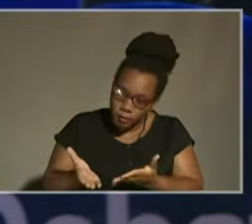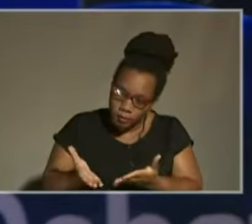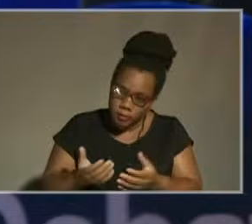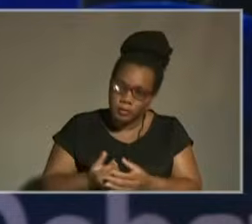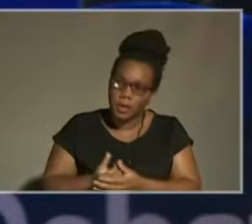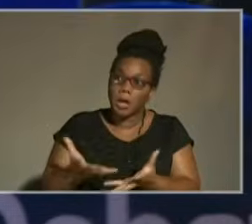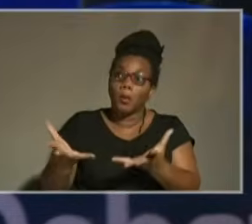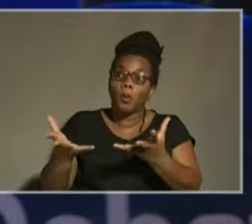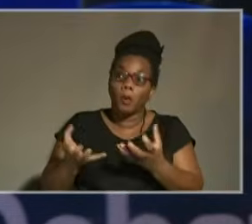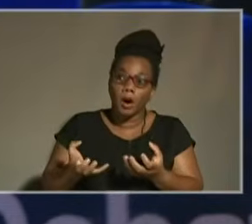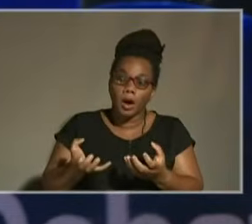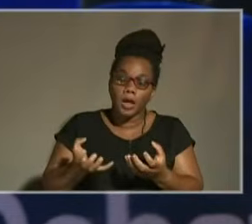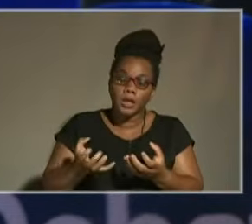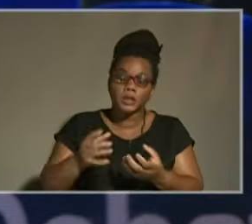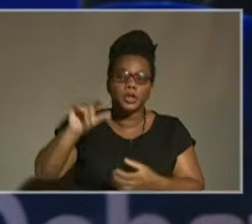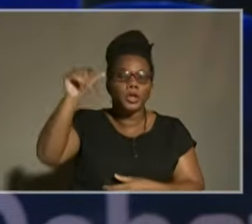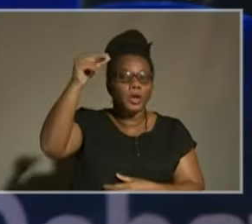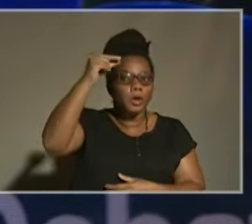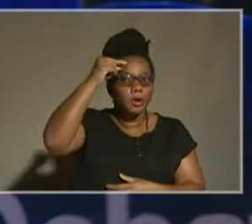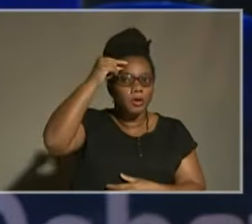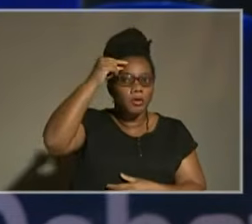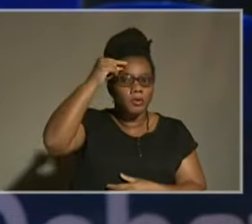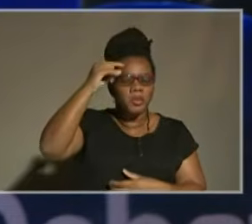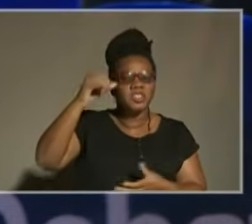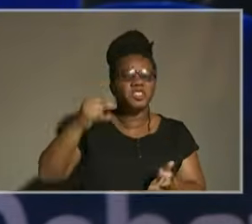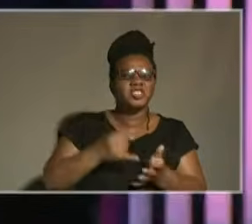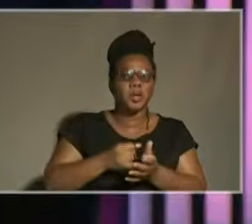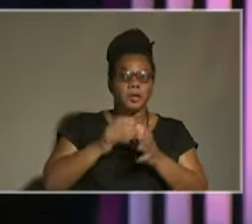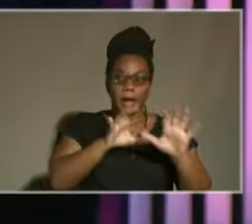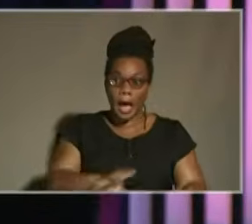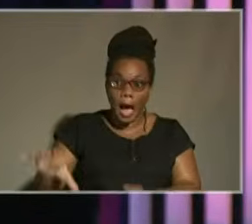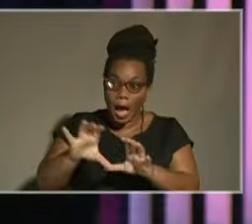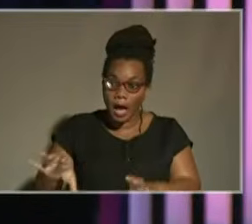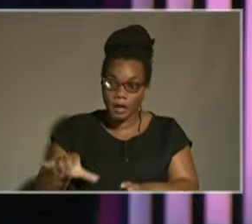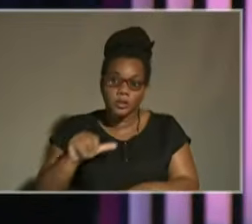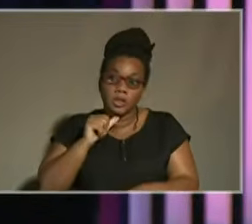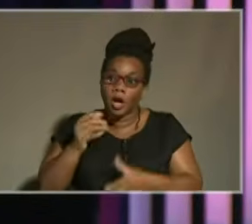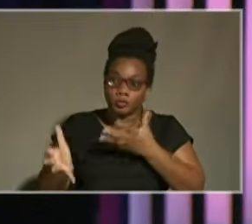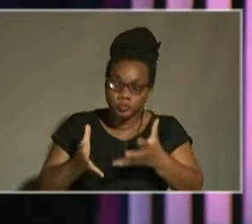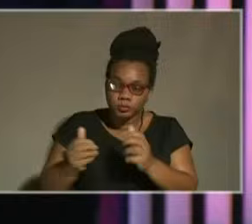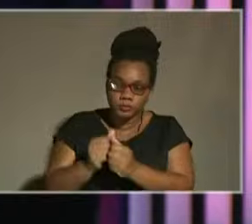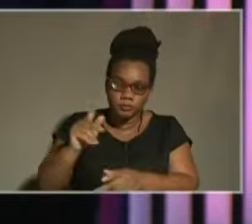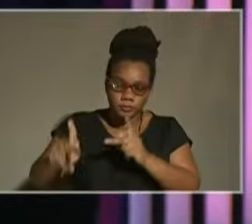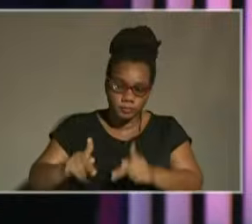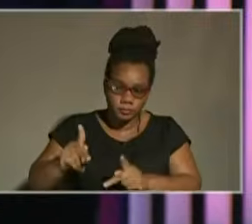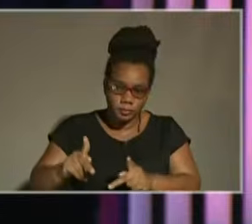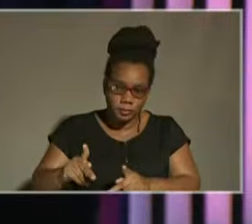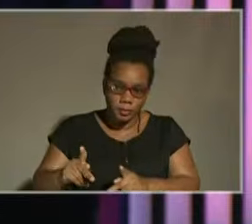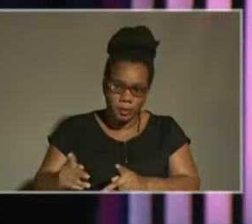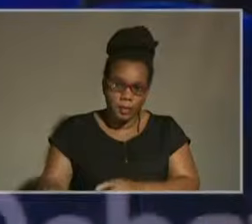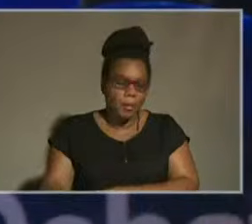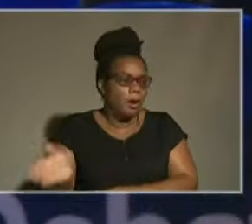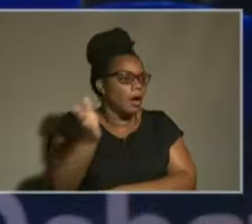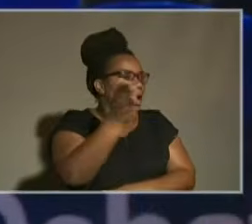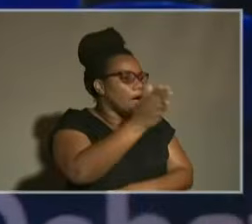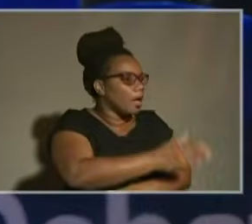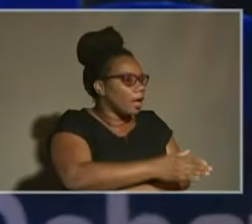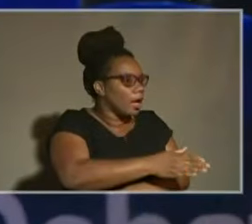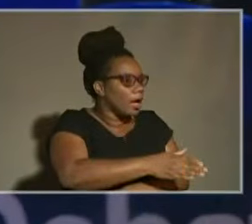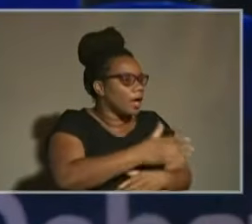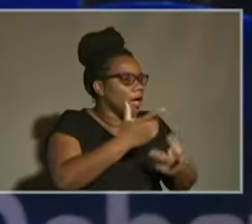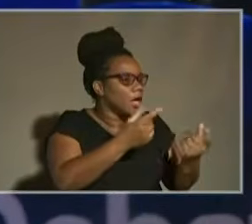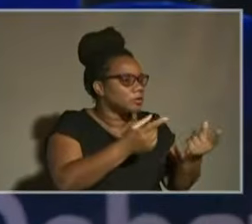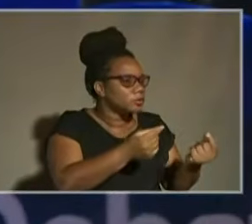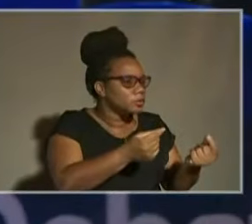He wants the government to just act without consulting with the people, but then turns around and